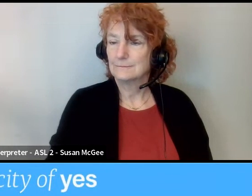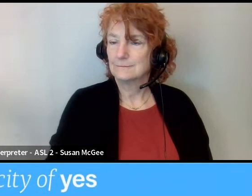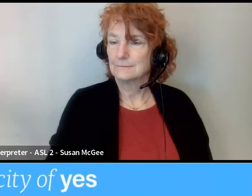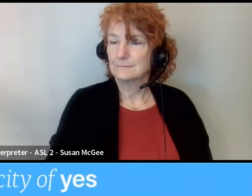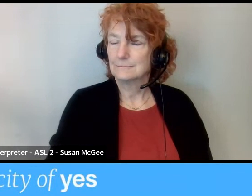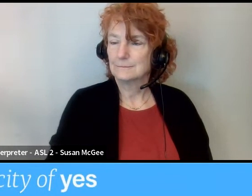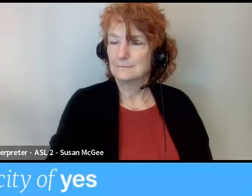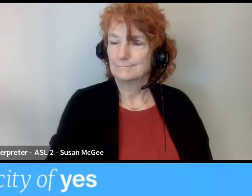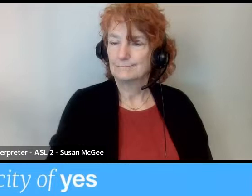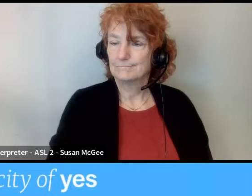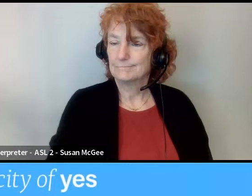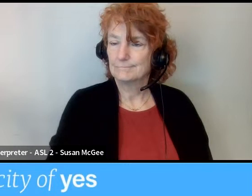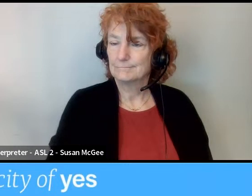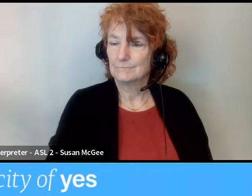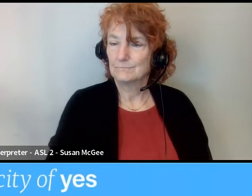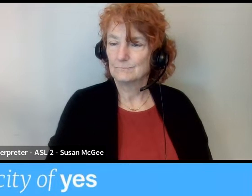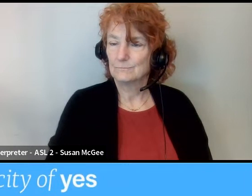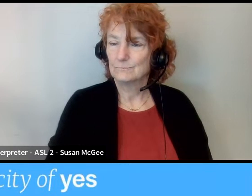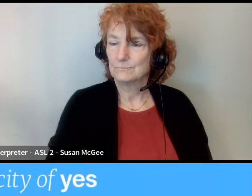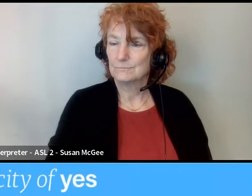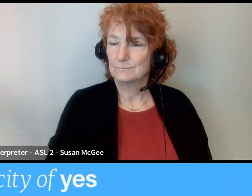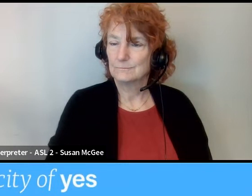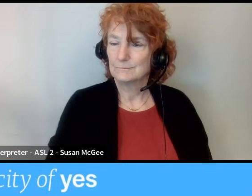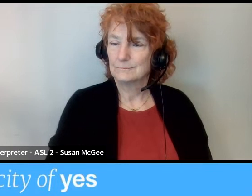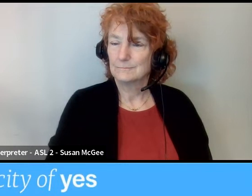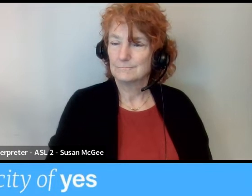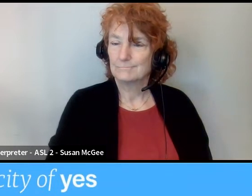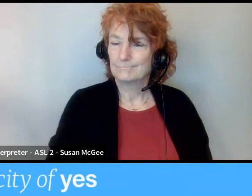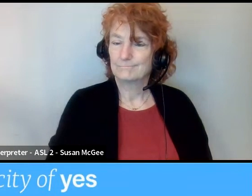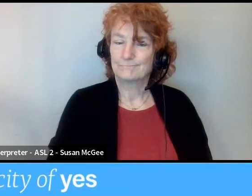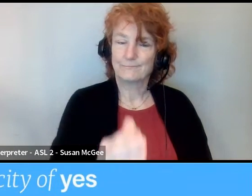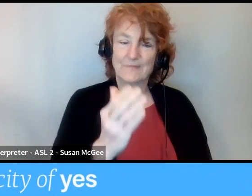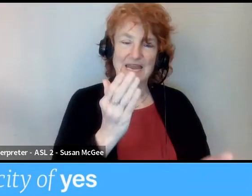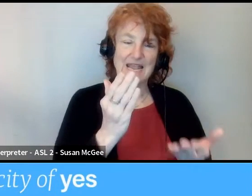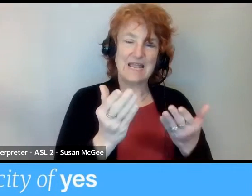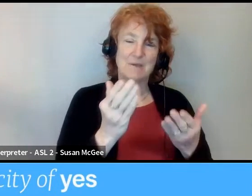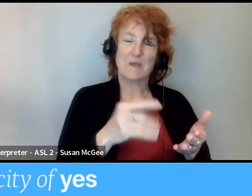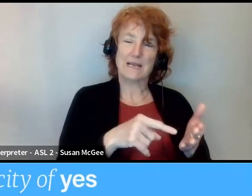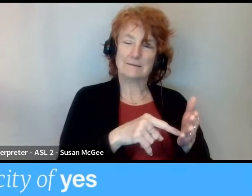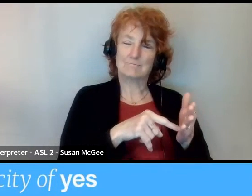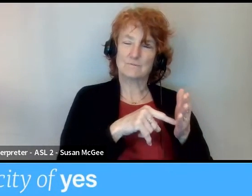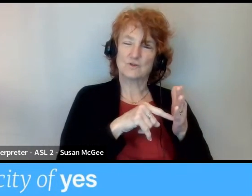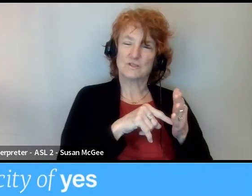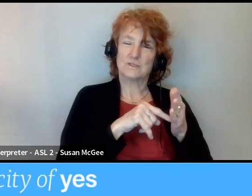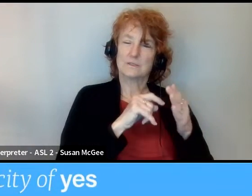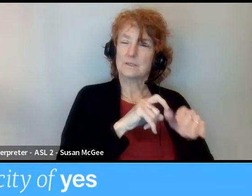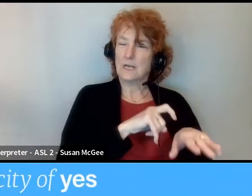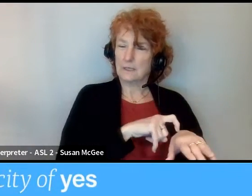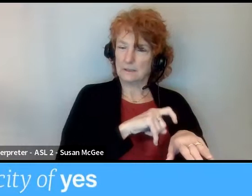It may just be taking a moment for the transfer. Hold on 1 second.